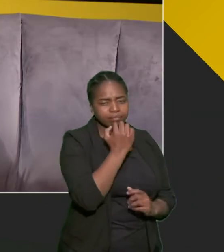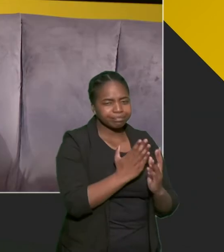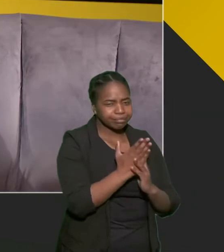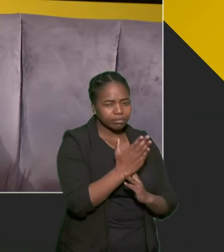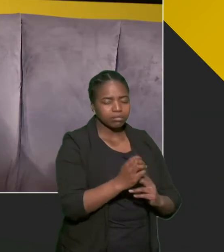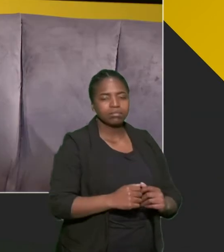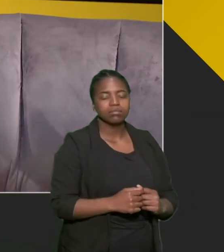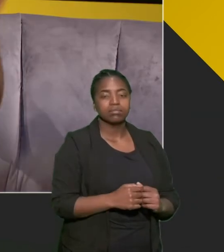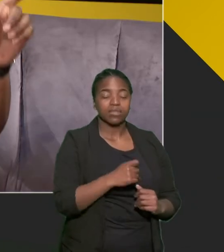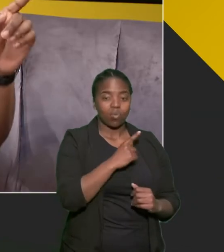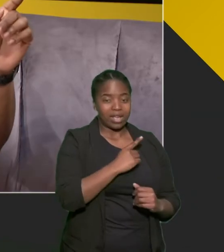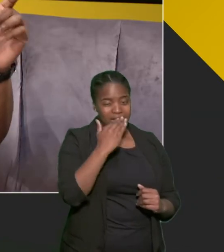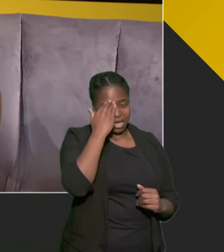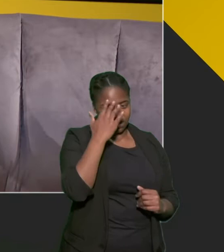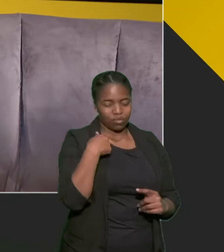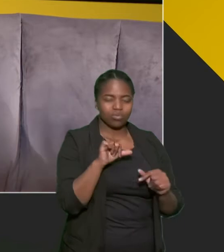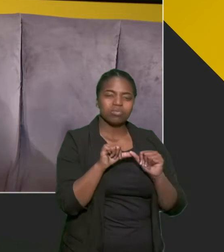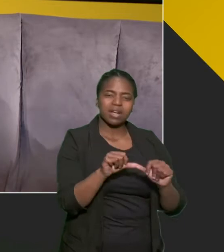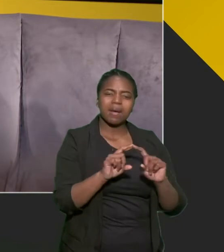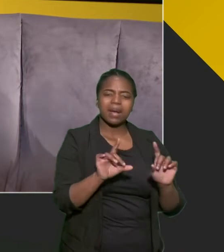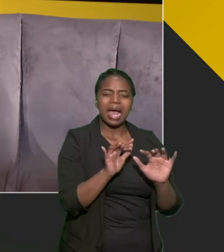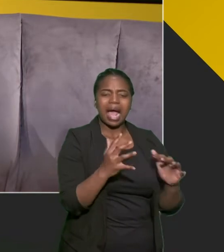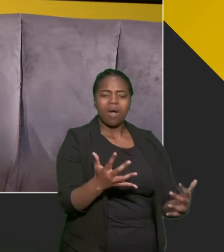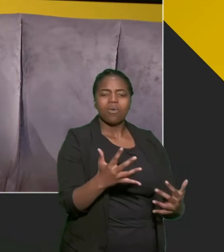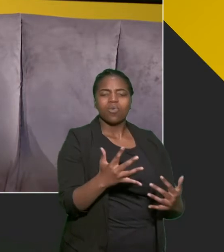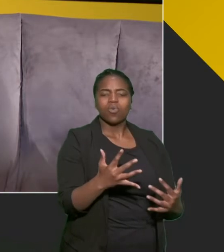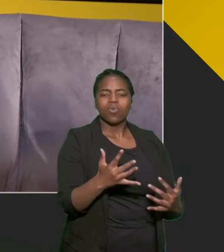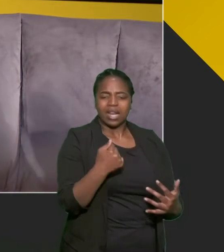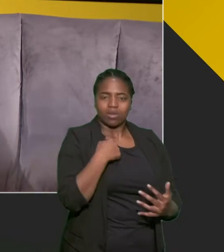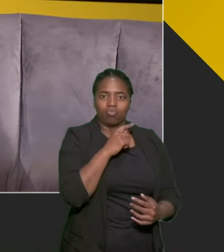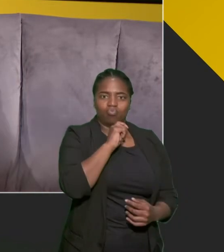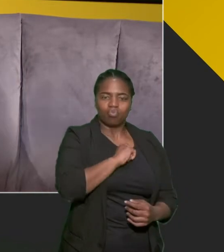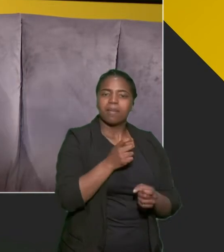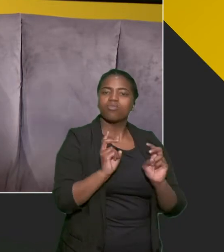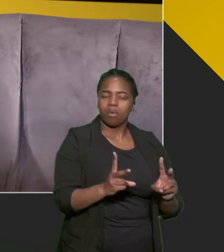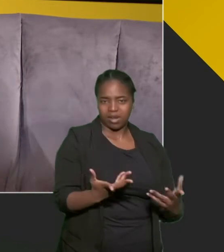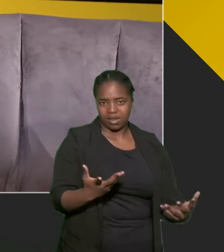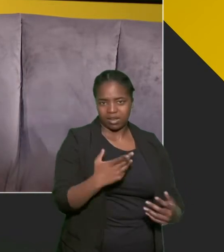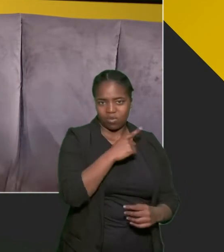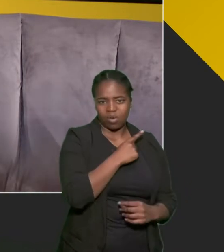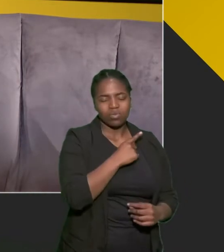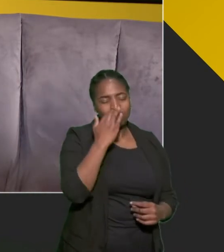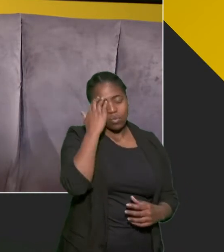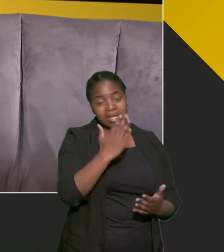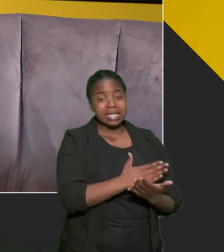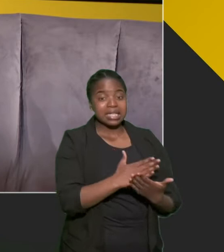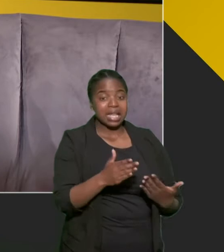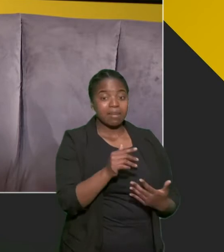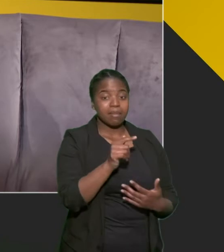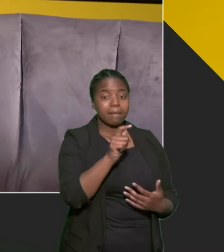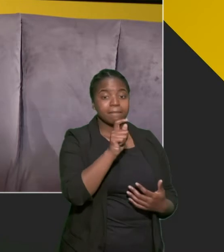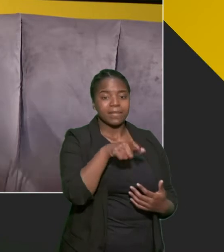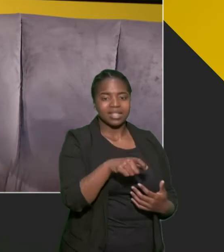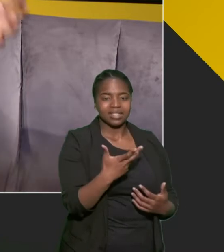ukungena lapho because ngiyazi ufuna ukudlulela. But how do we sense ukuthi lento kube yinto enormal knowing ukuthi someone is jealous?